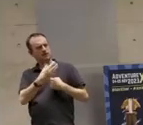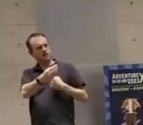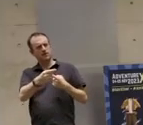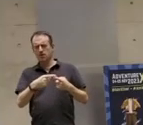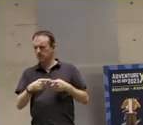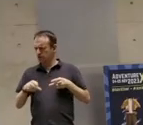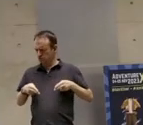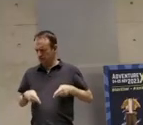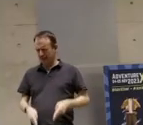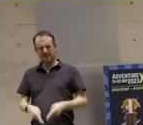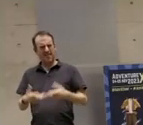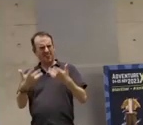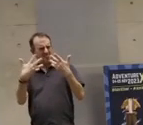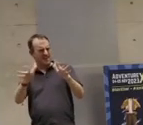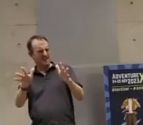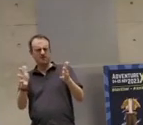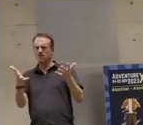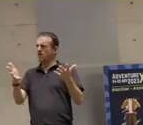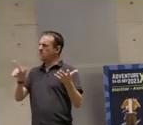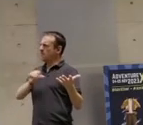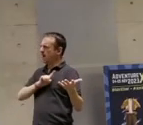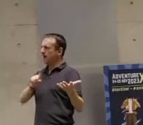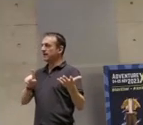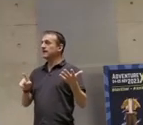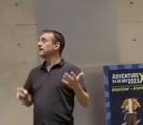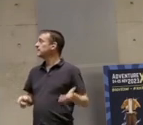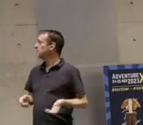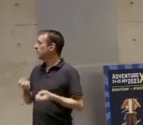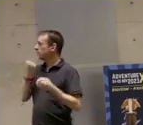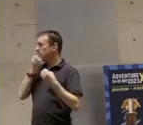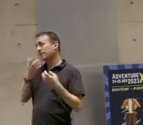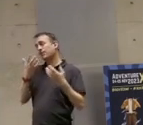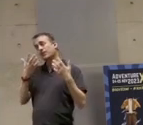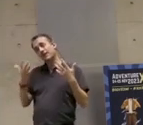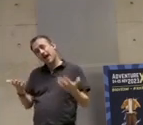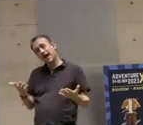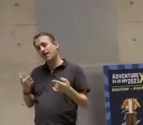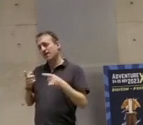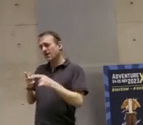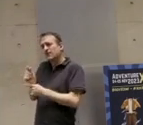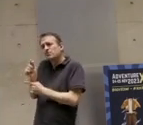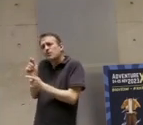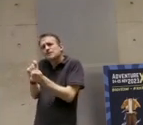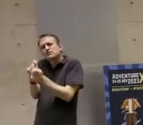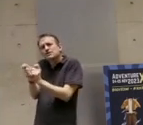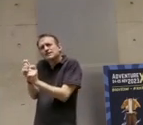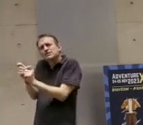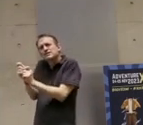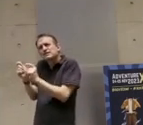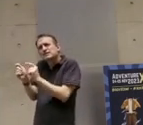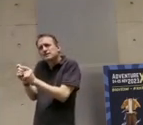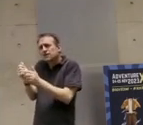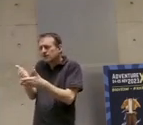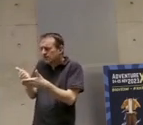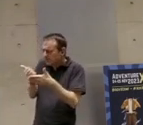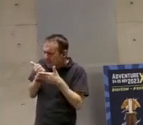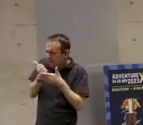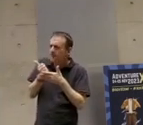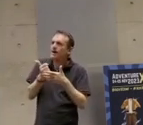So how wonderful it is to be able to make these changes that are to do with